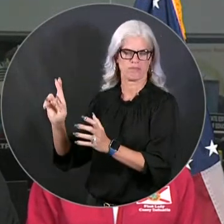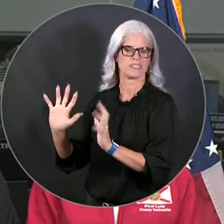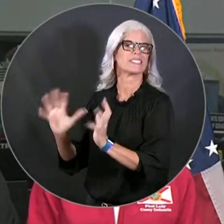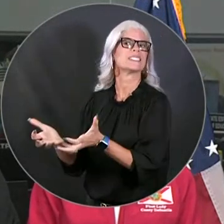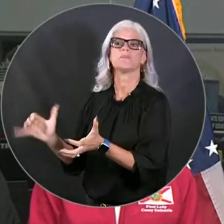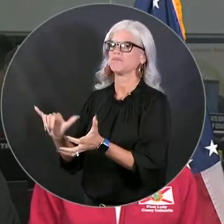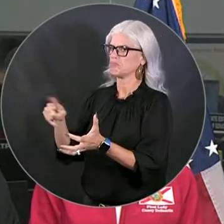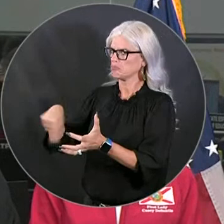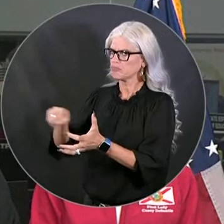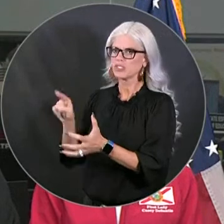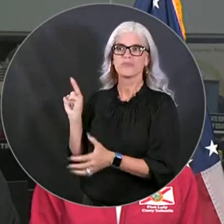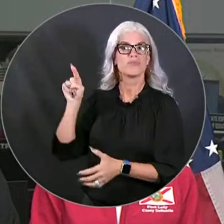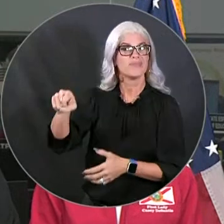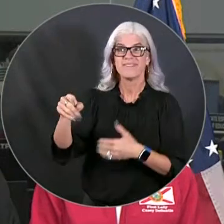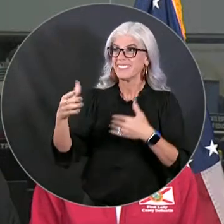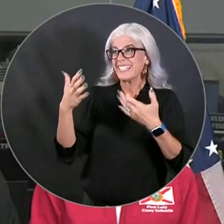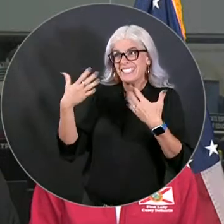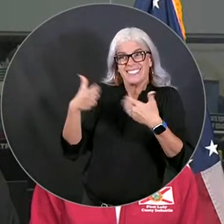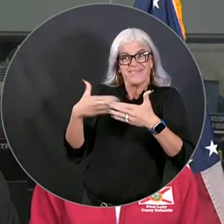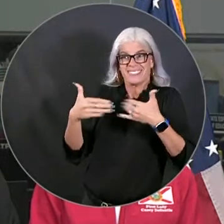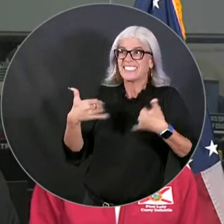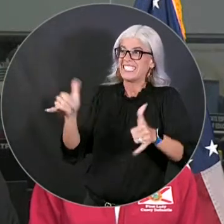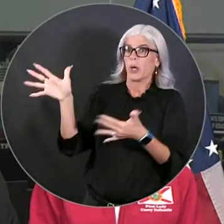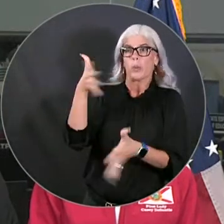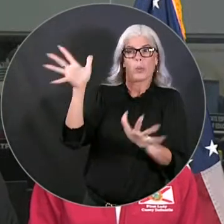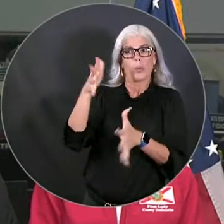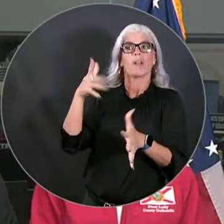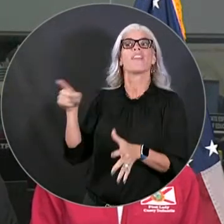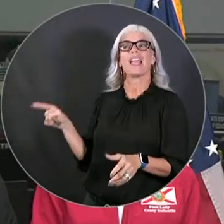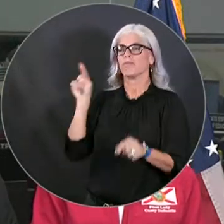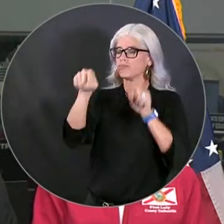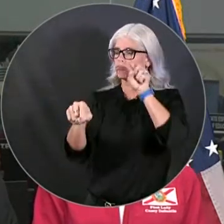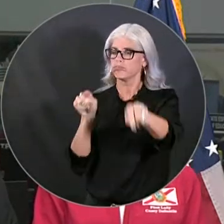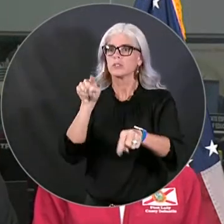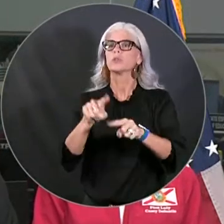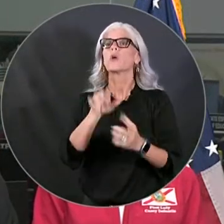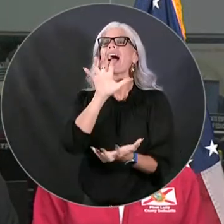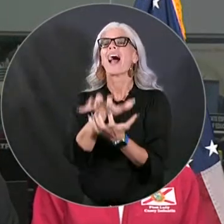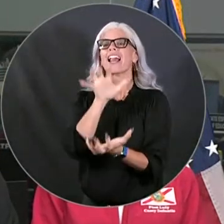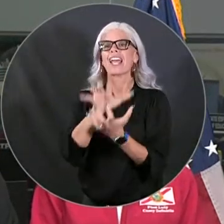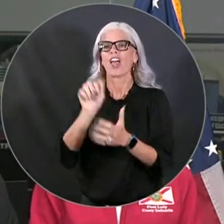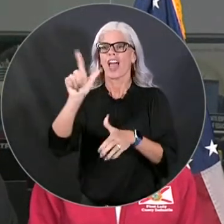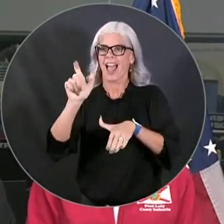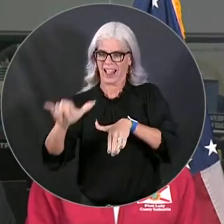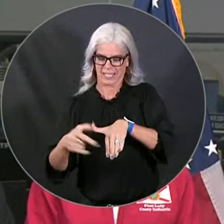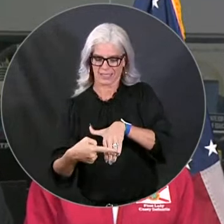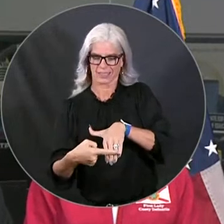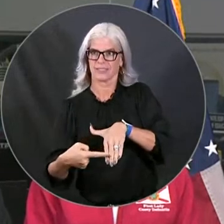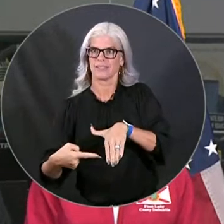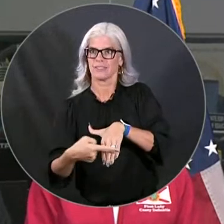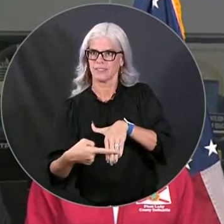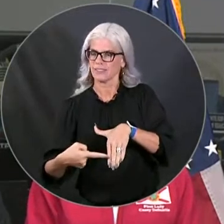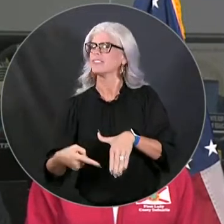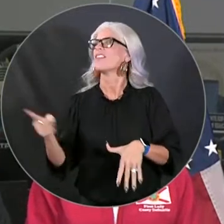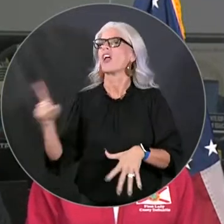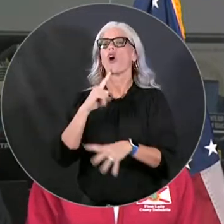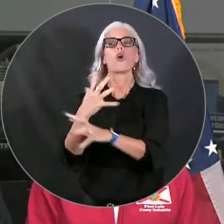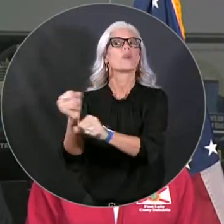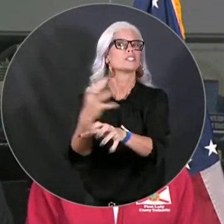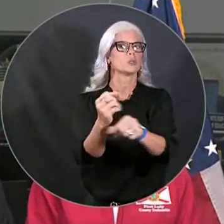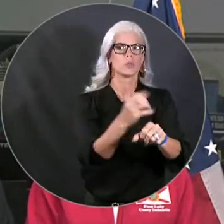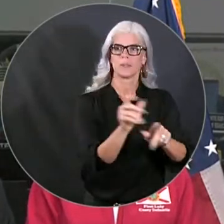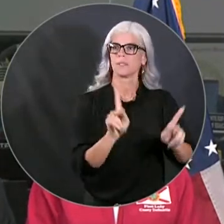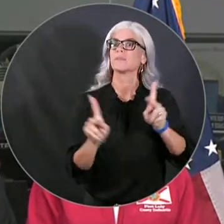in there, get on the ground across Alligator Alley, and they are performing rescue efforts, again, starting with